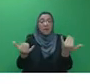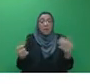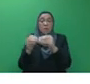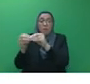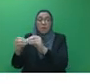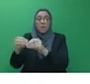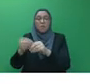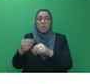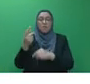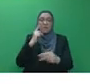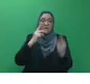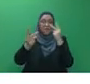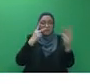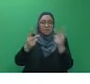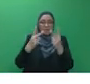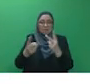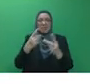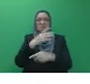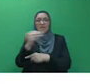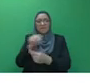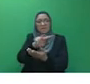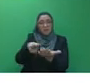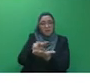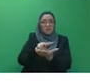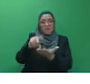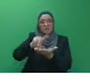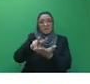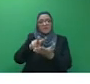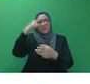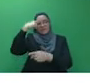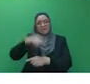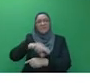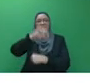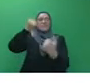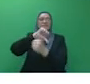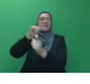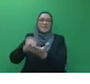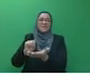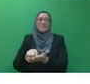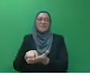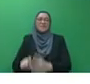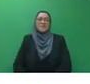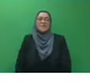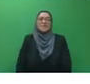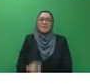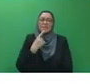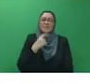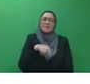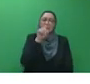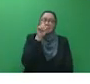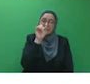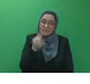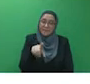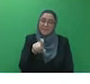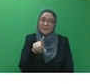I'm doing a lot a lot more virtual stuff and also videos uh for social media yeah okay if I may jump in there uh